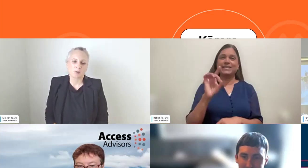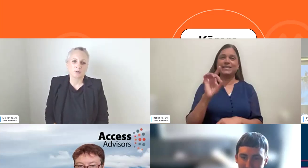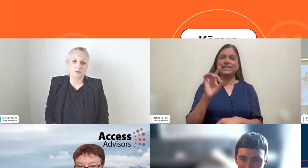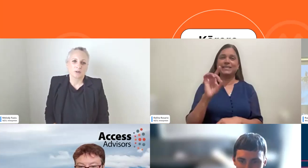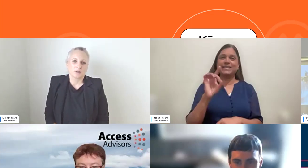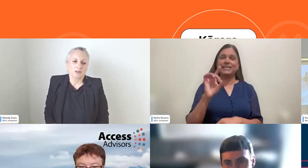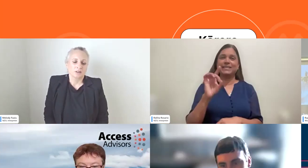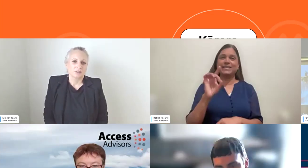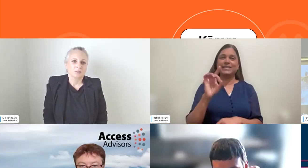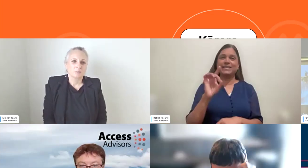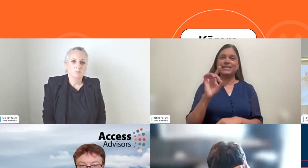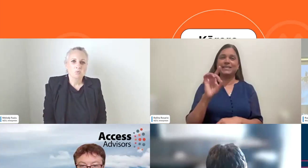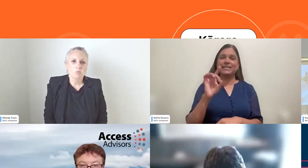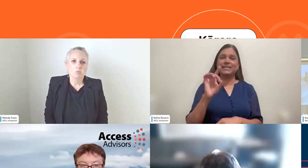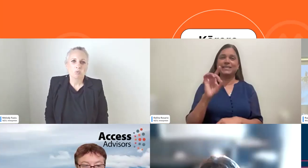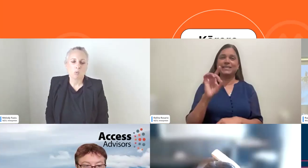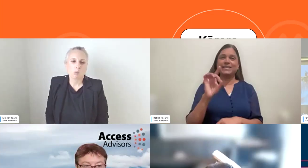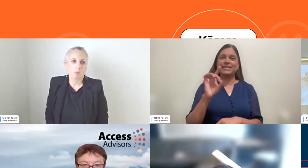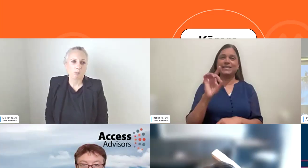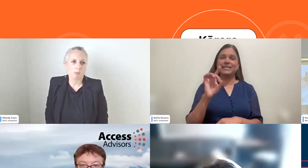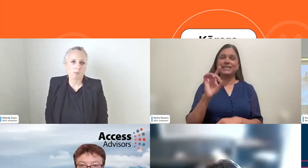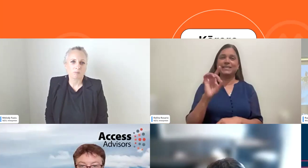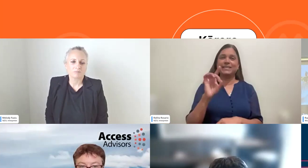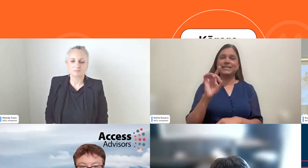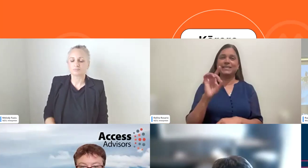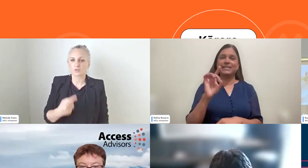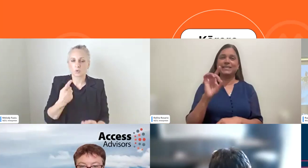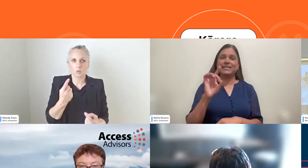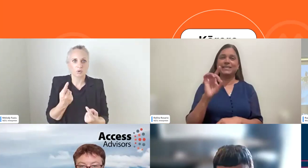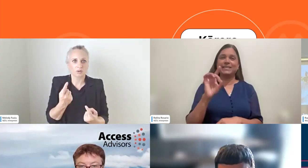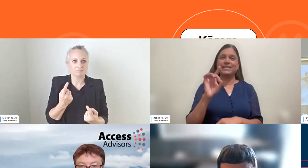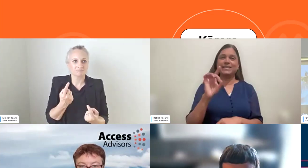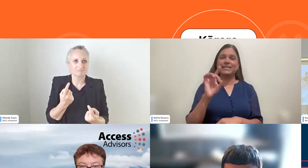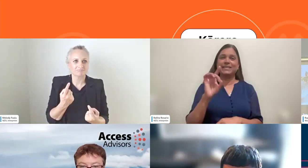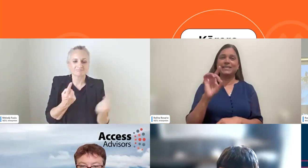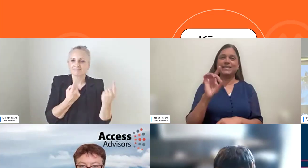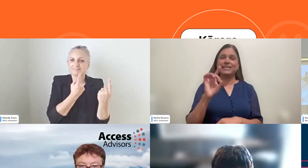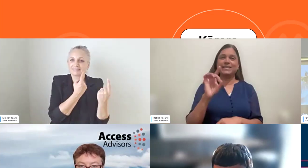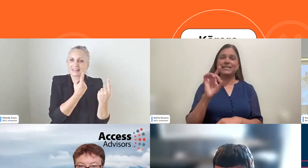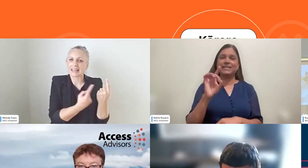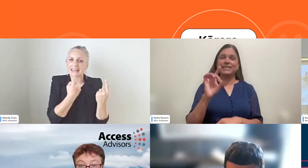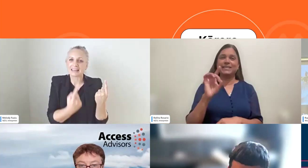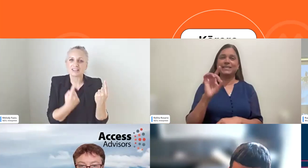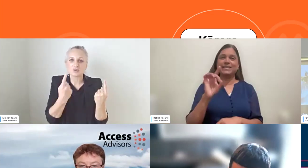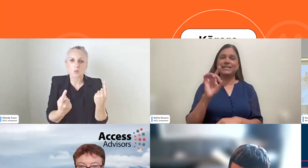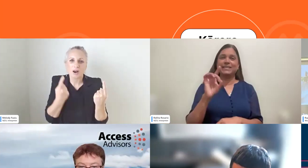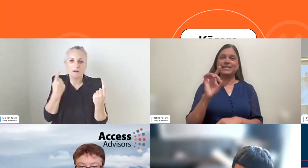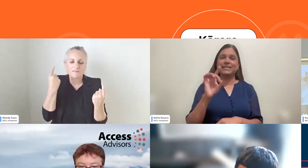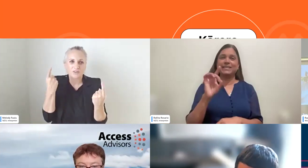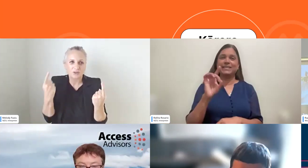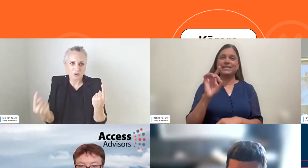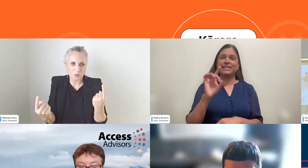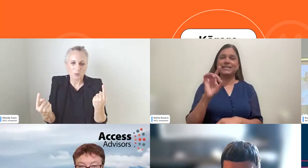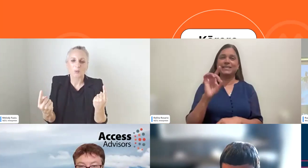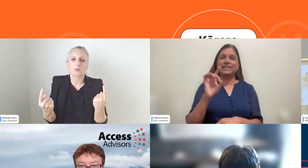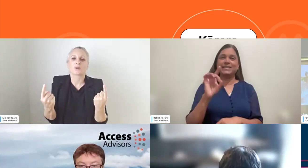Right, yeah. So each one of you, as you've probably picked up by watching up till now,